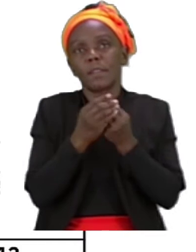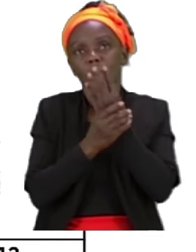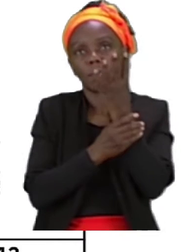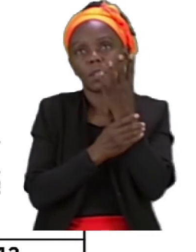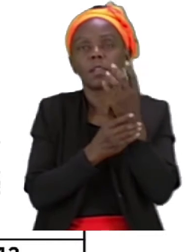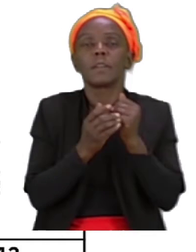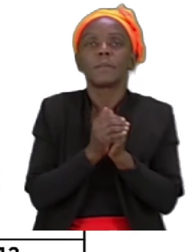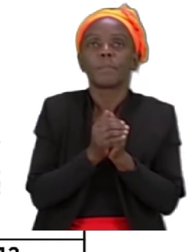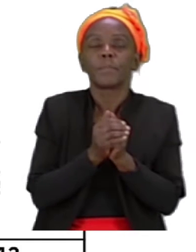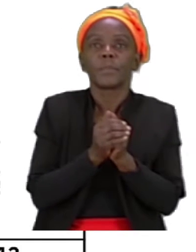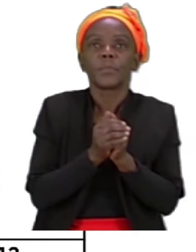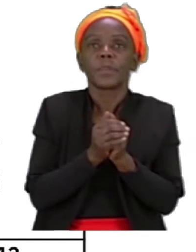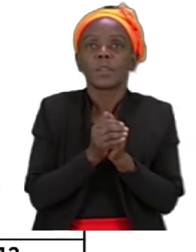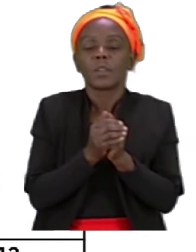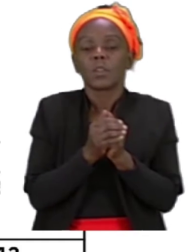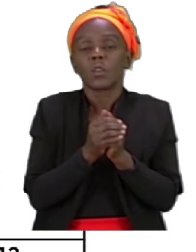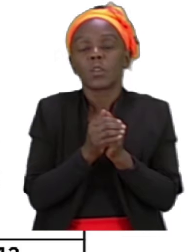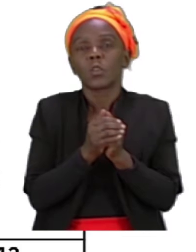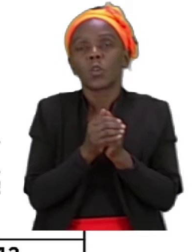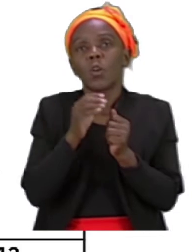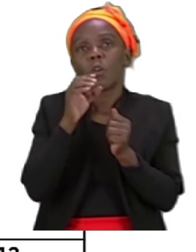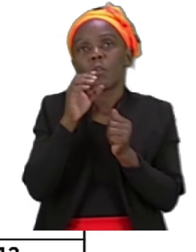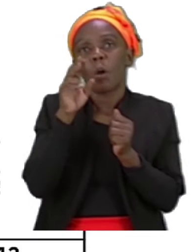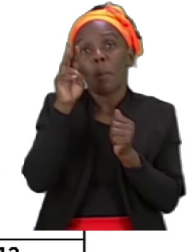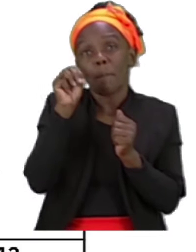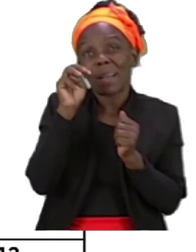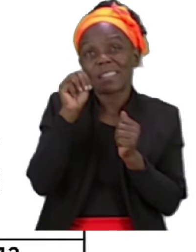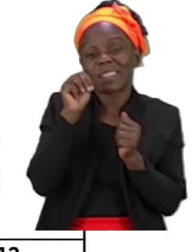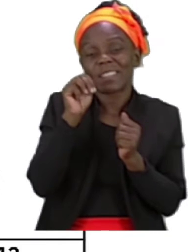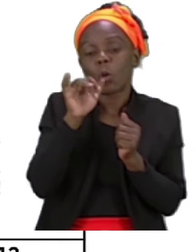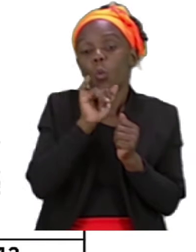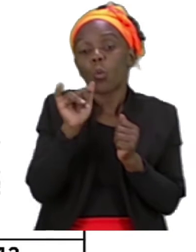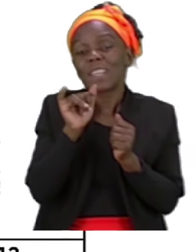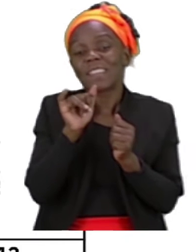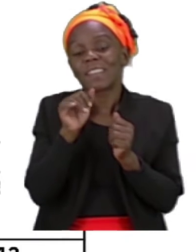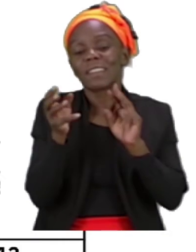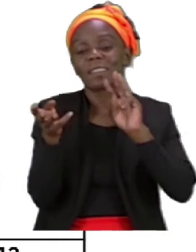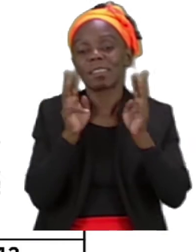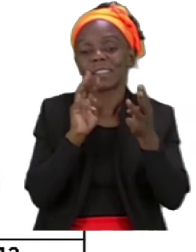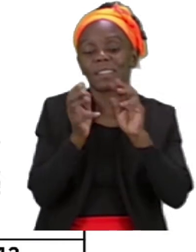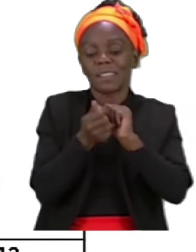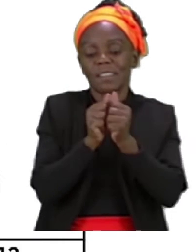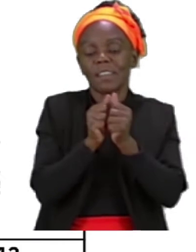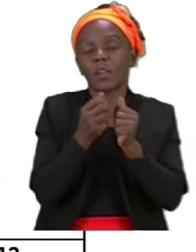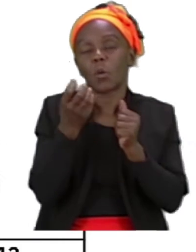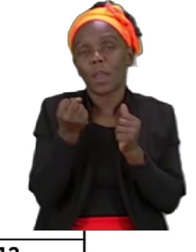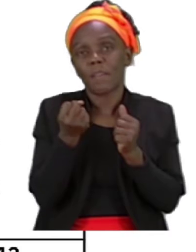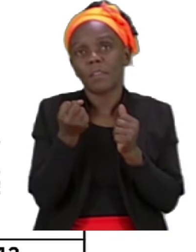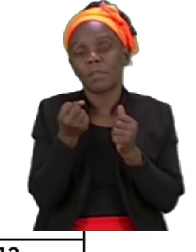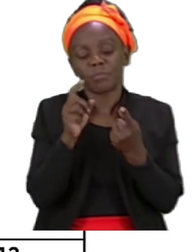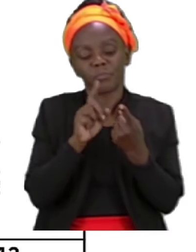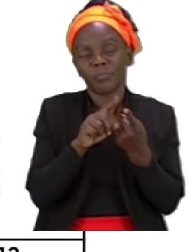have right now for March. Is it the season of summer,